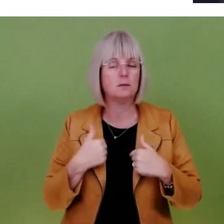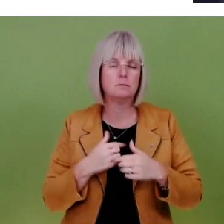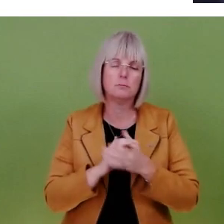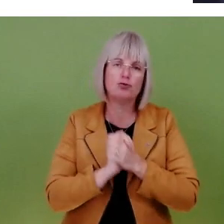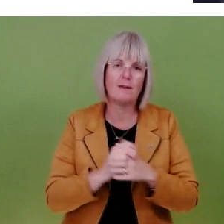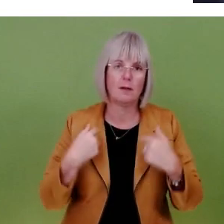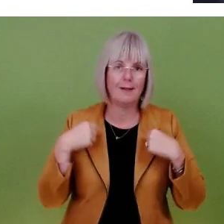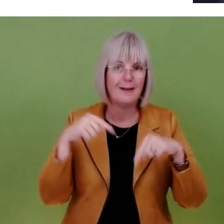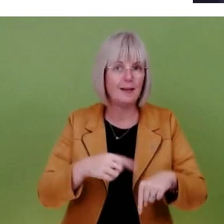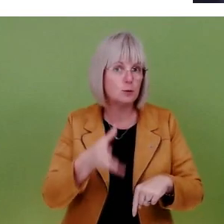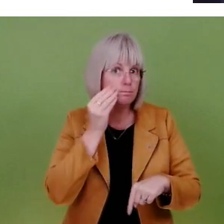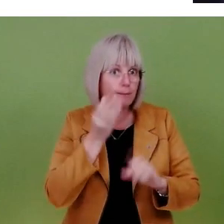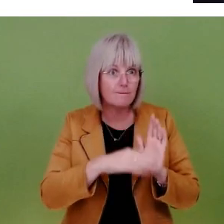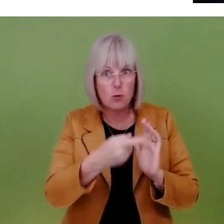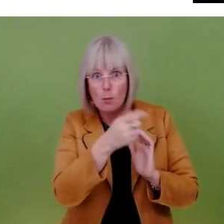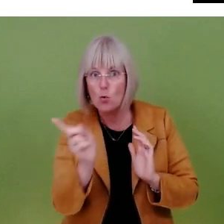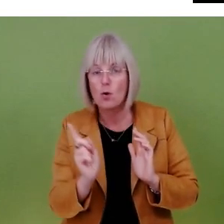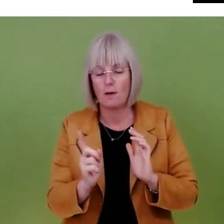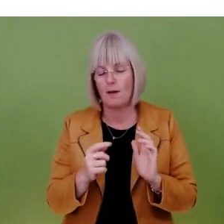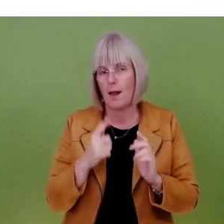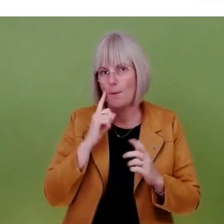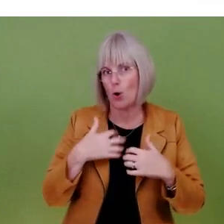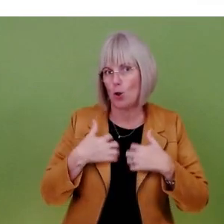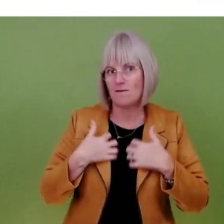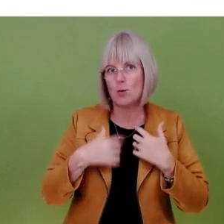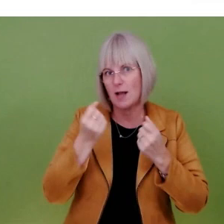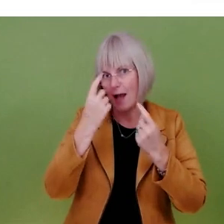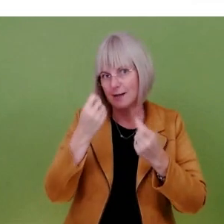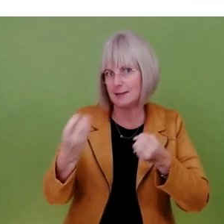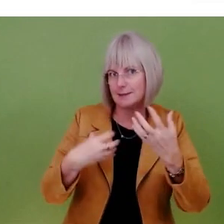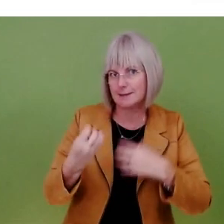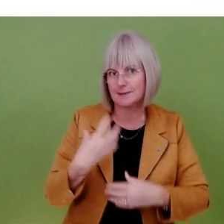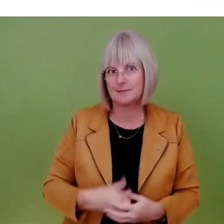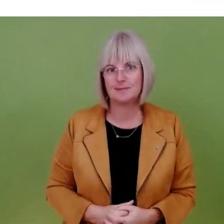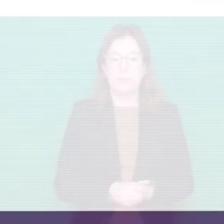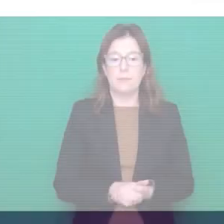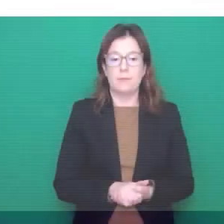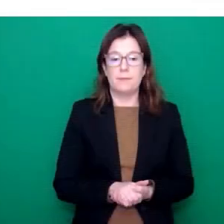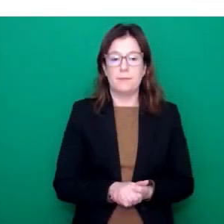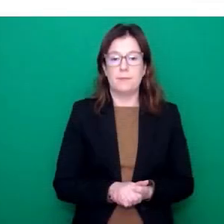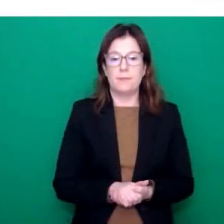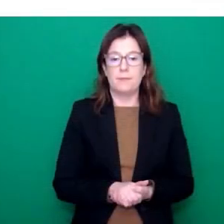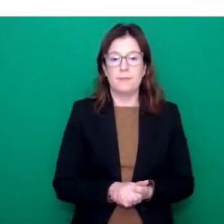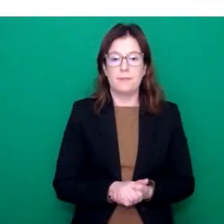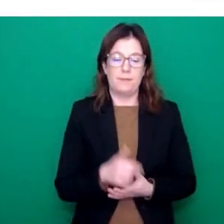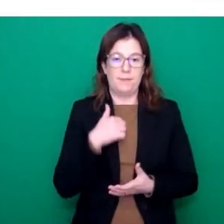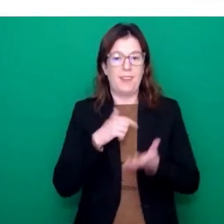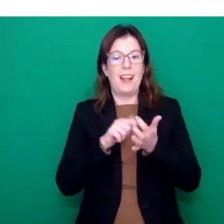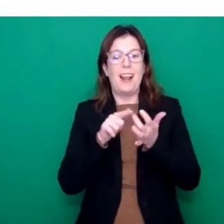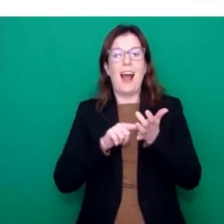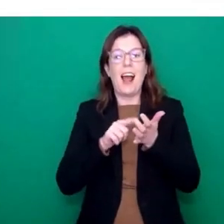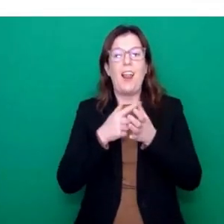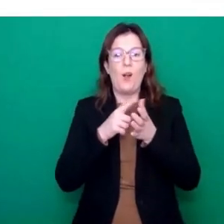and really looking forward to hearing some ideas for moving forward. Hi, my name's Leila Lawton. I'm a senior cognitive behavioural